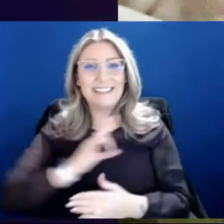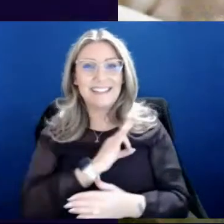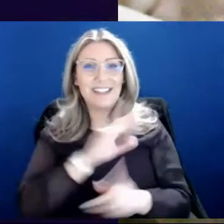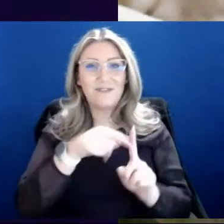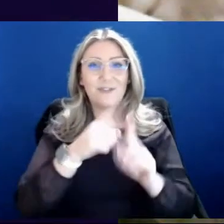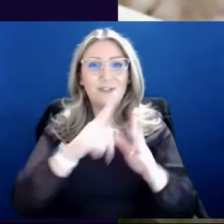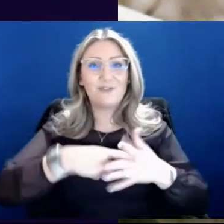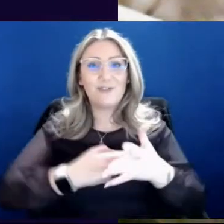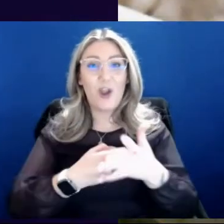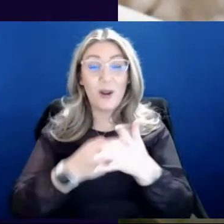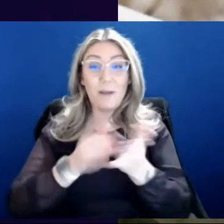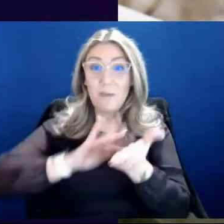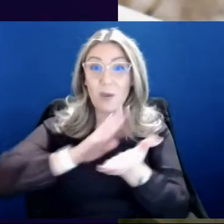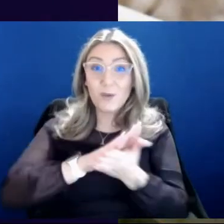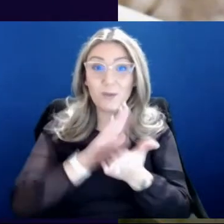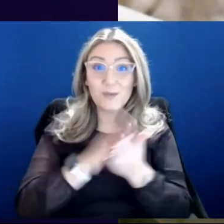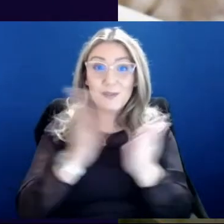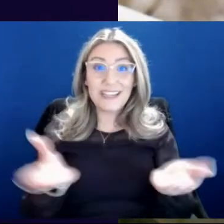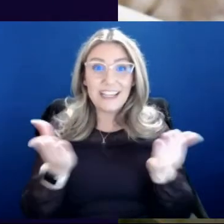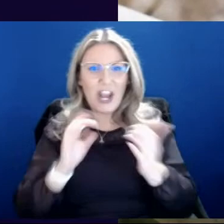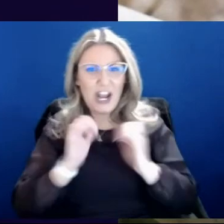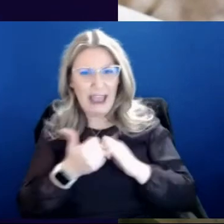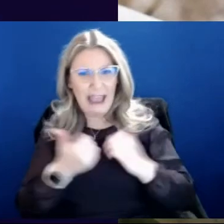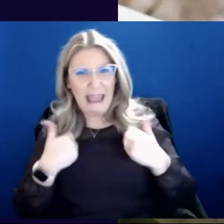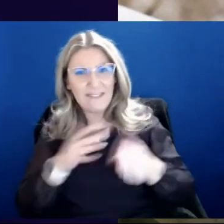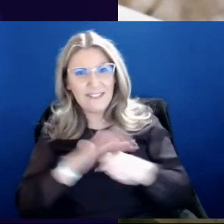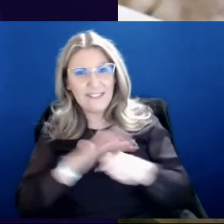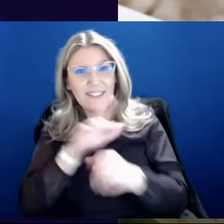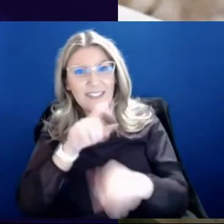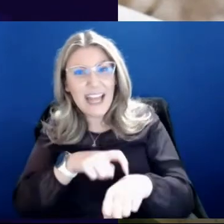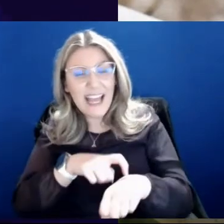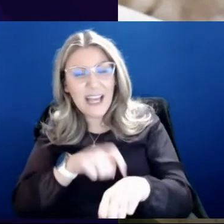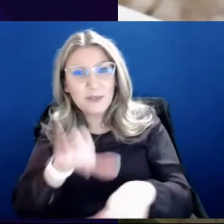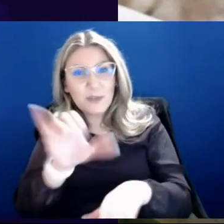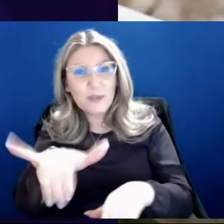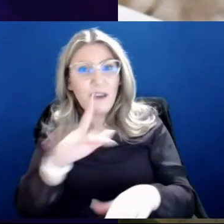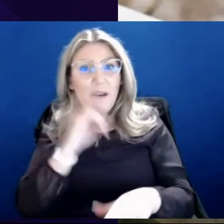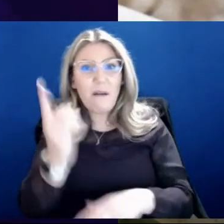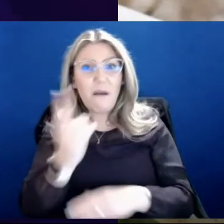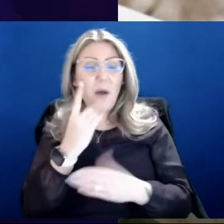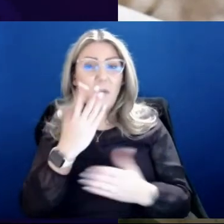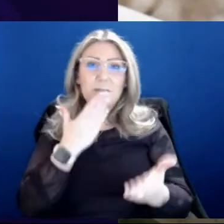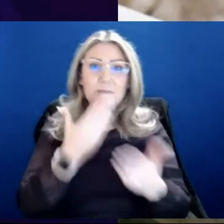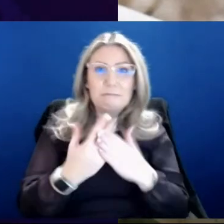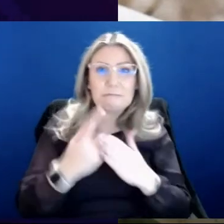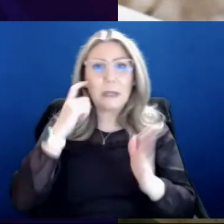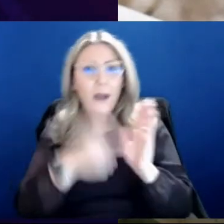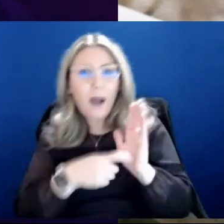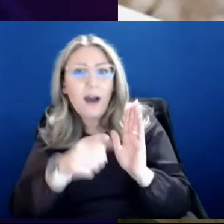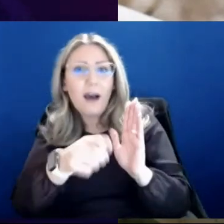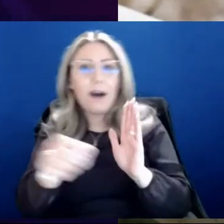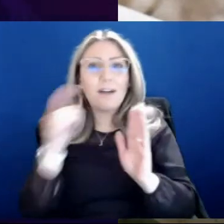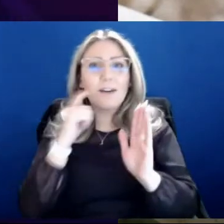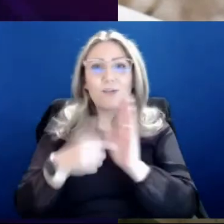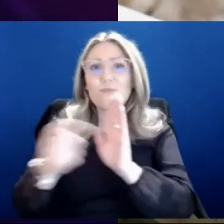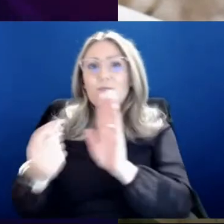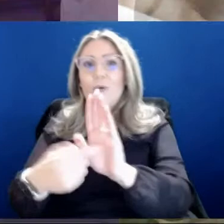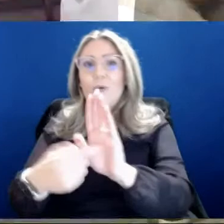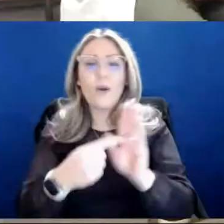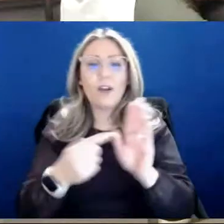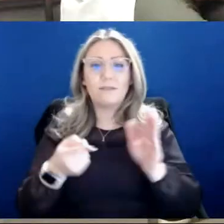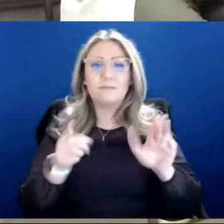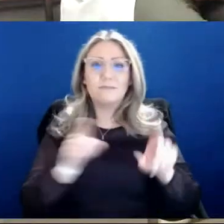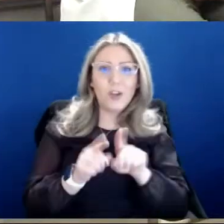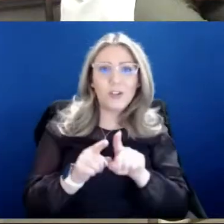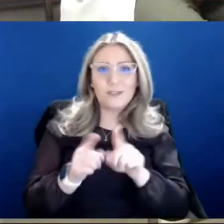here. So how do you have the time to do this? And did you always have a good eye for things? Because while you were also texting me and sending me